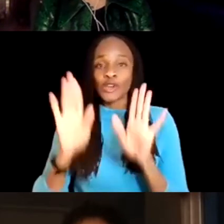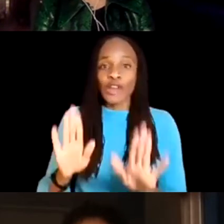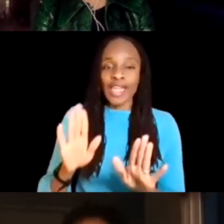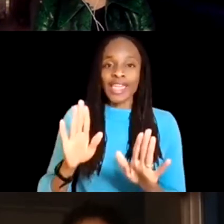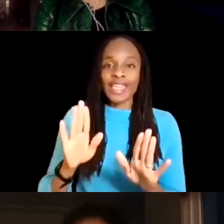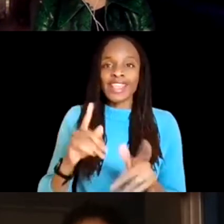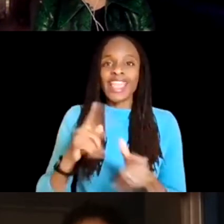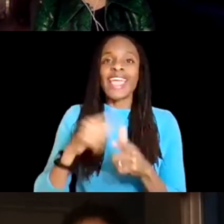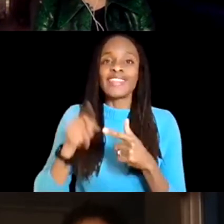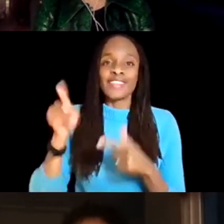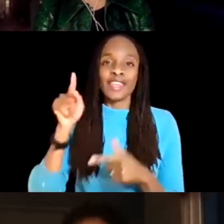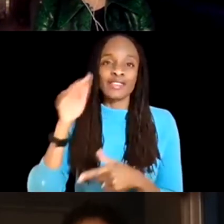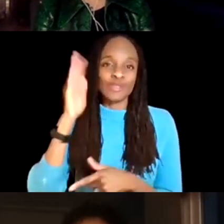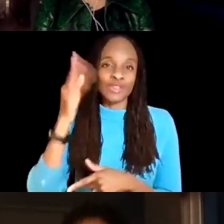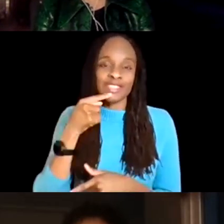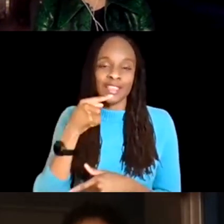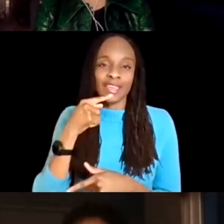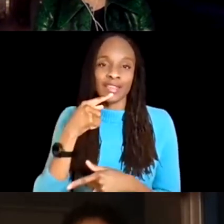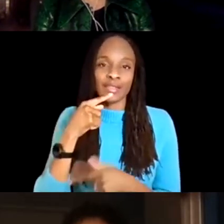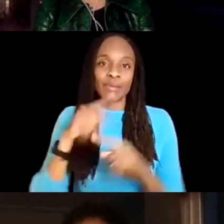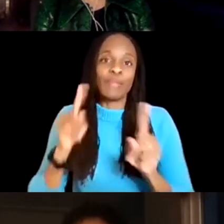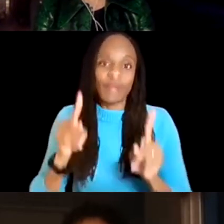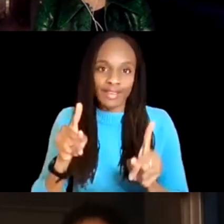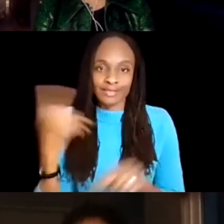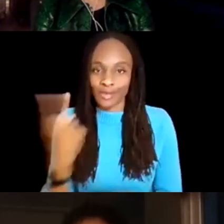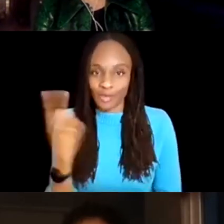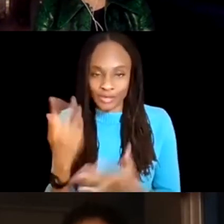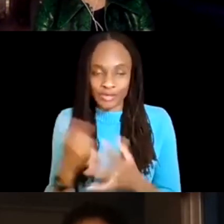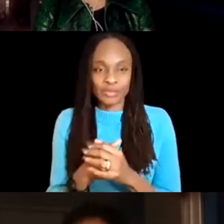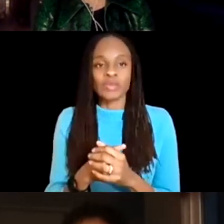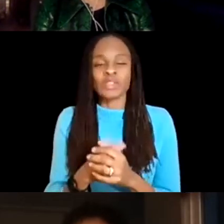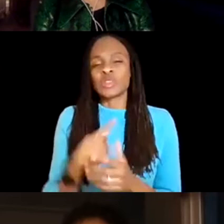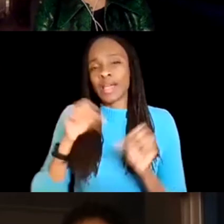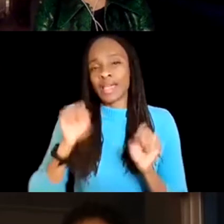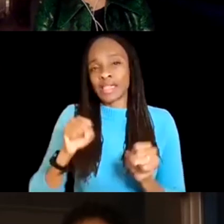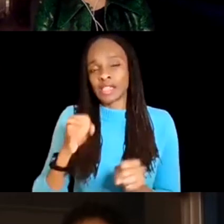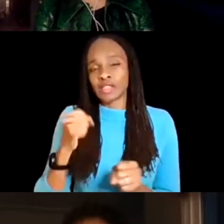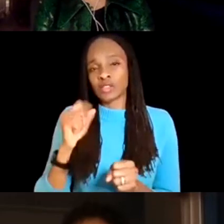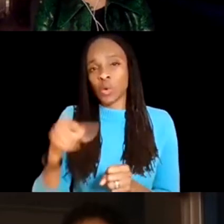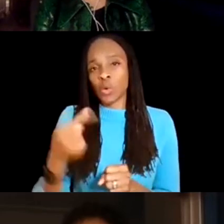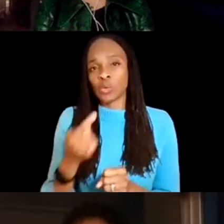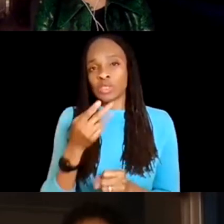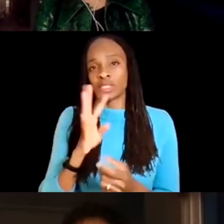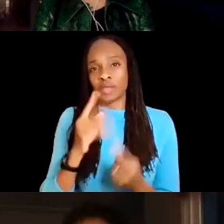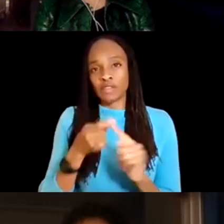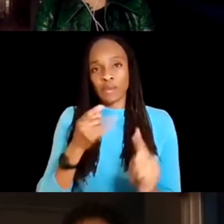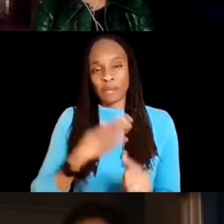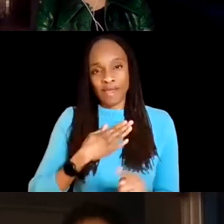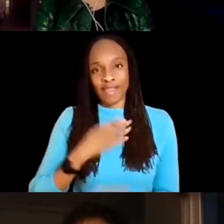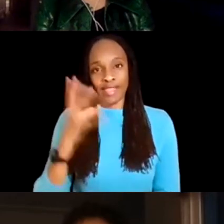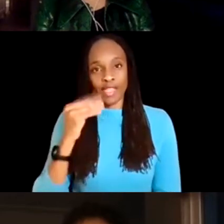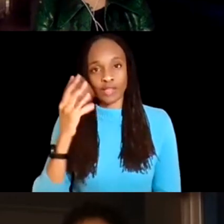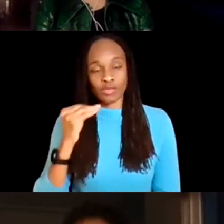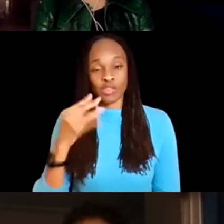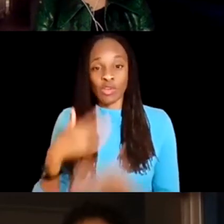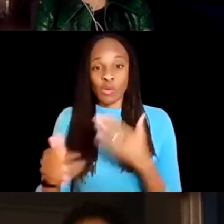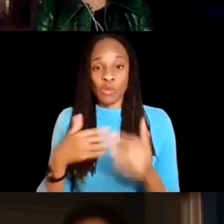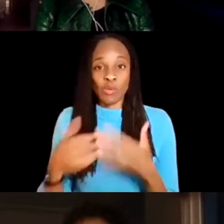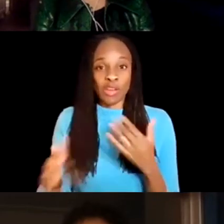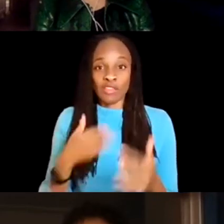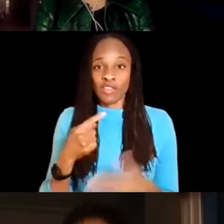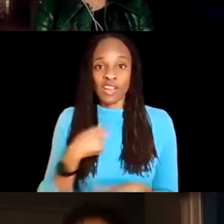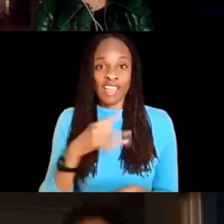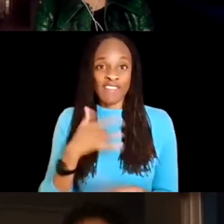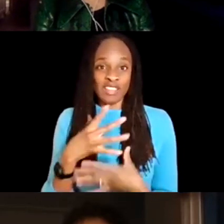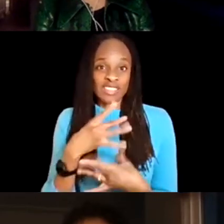So I think what I did, I can only speak from my experience, was that whatever I was interested in and whatever I wanted to do,